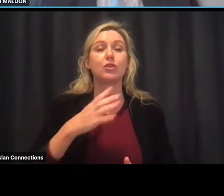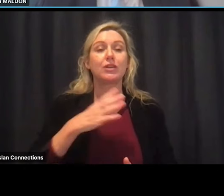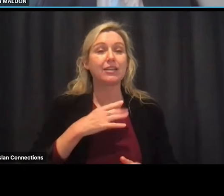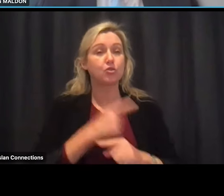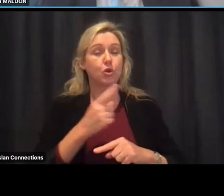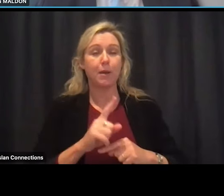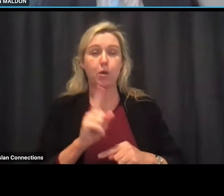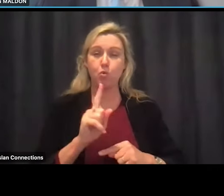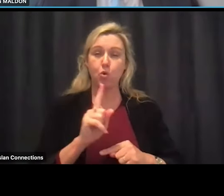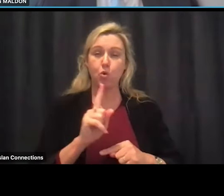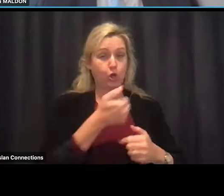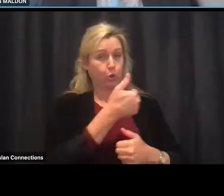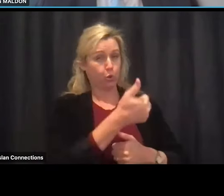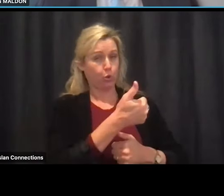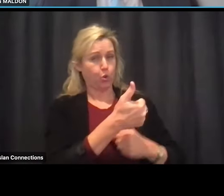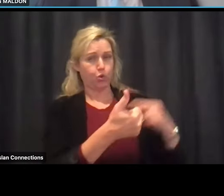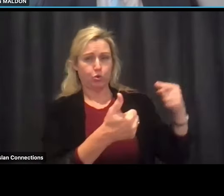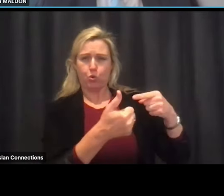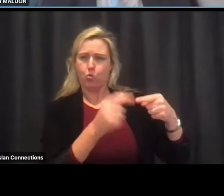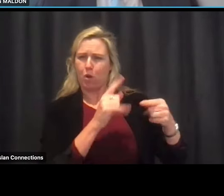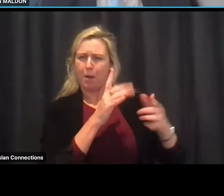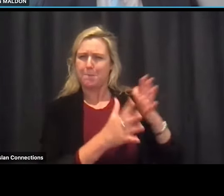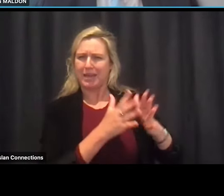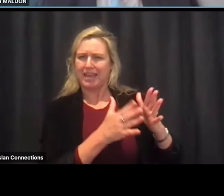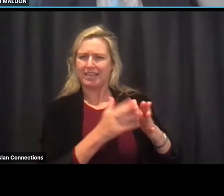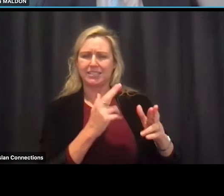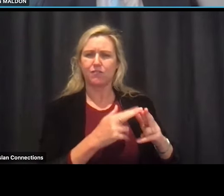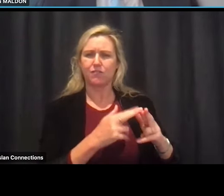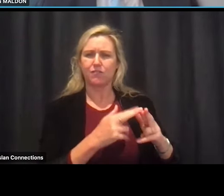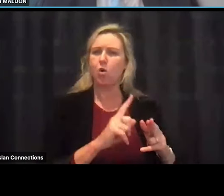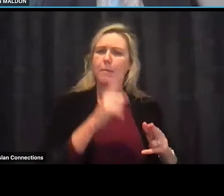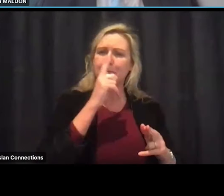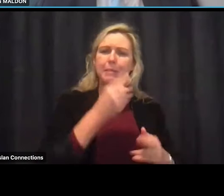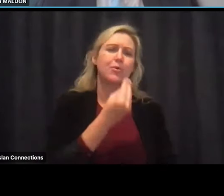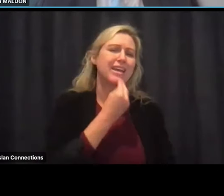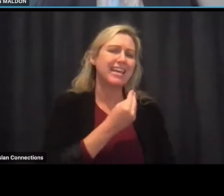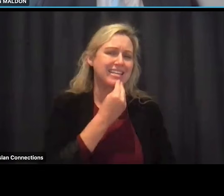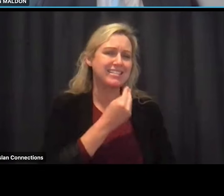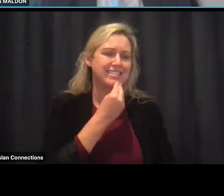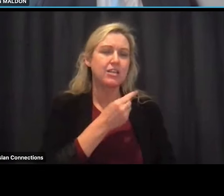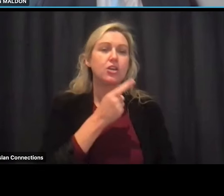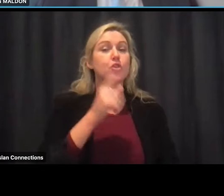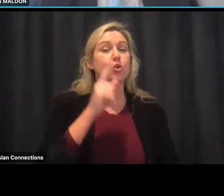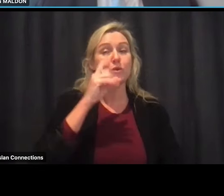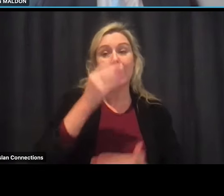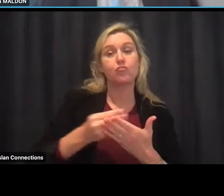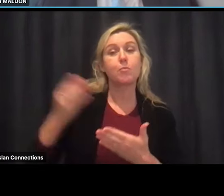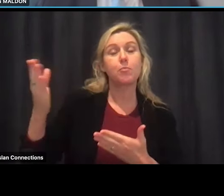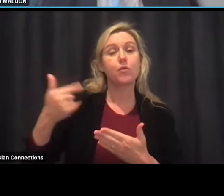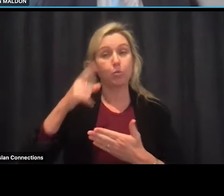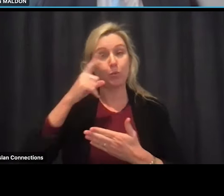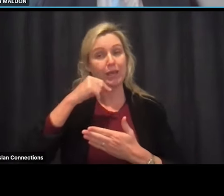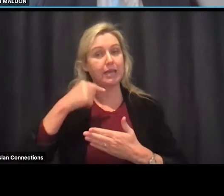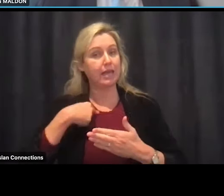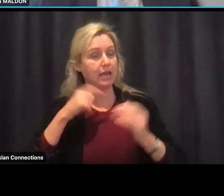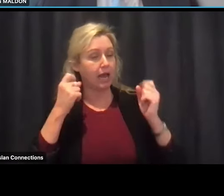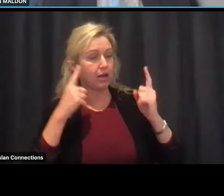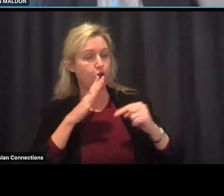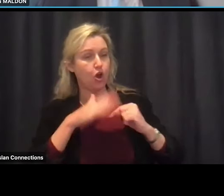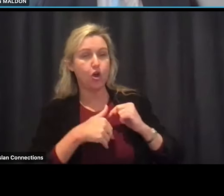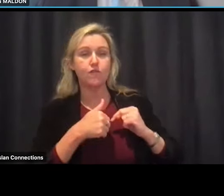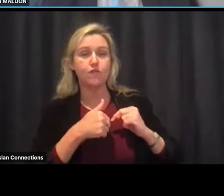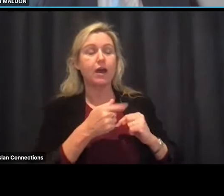like within the context of food and nutrition and the dining experience. Your reporting will enable us to better understand the relationships